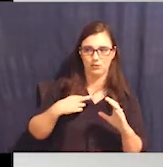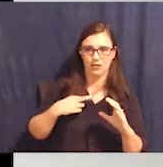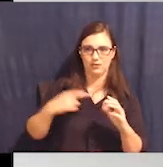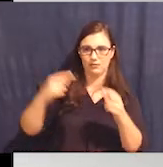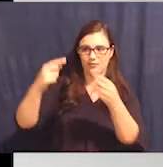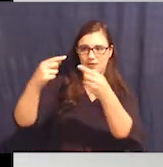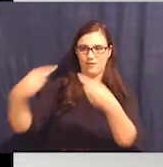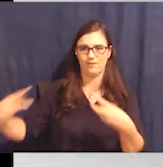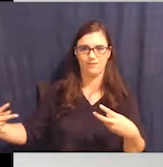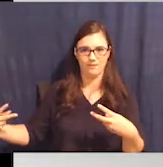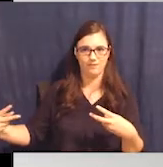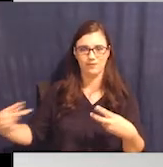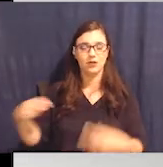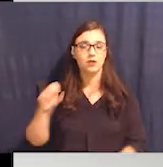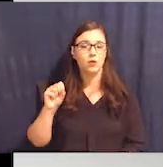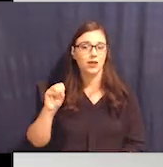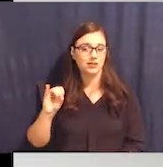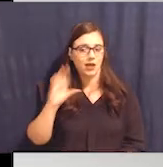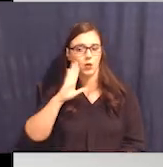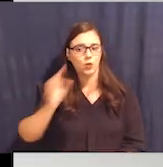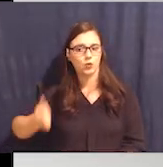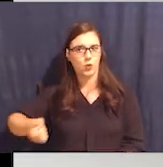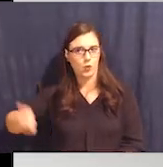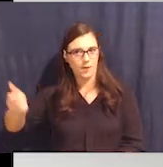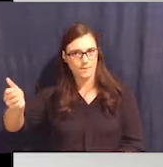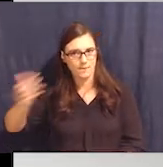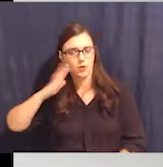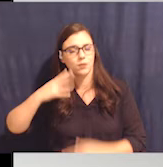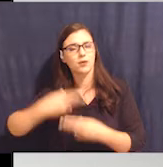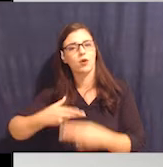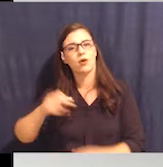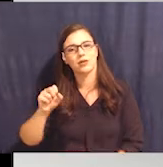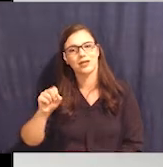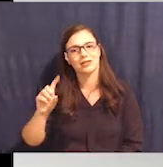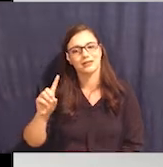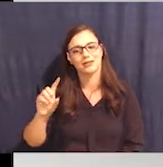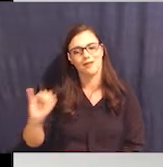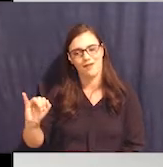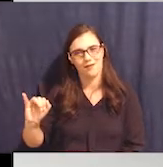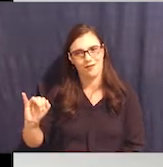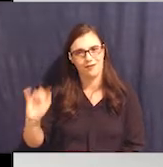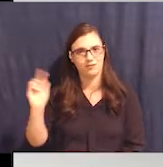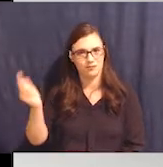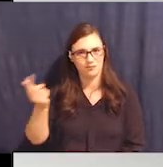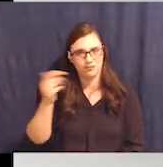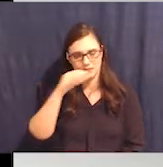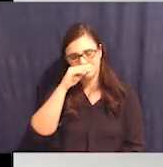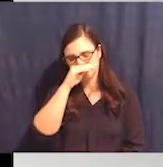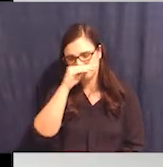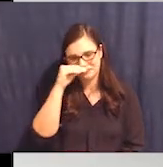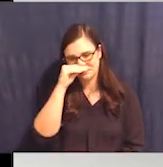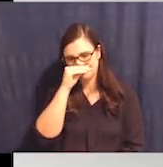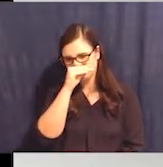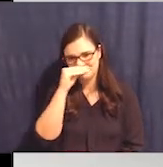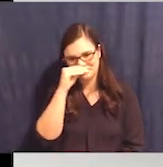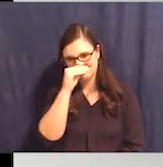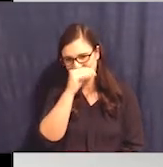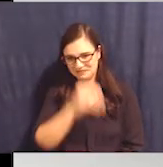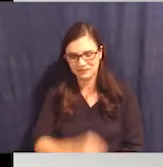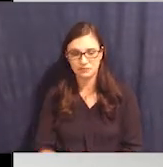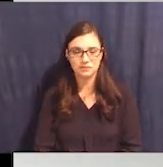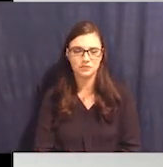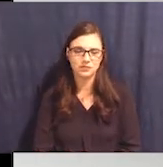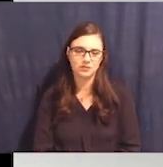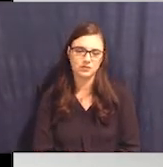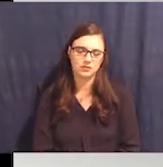for retirement. So that SSI will probably go up, and it will be called SSDI at some point. Next